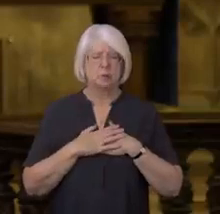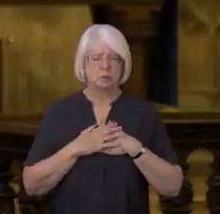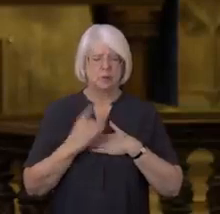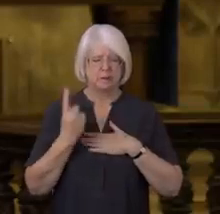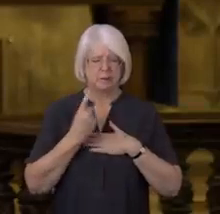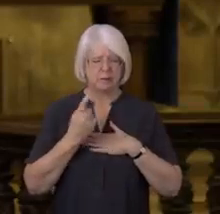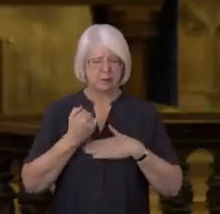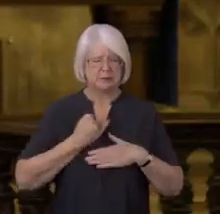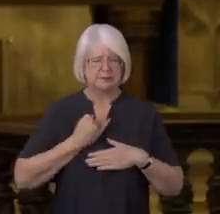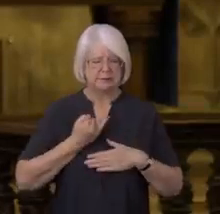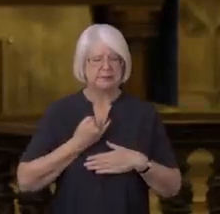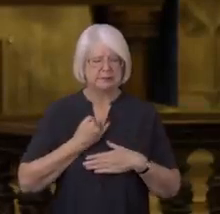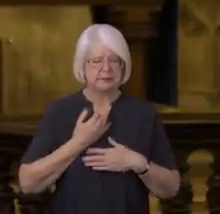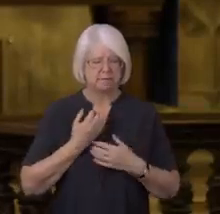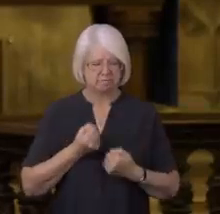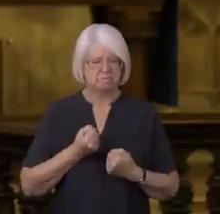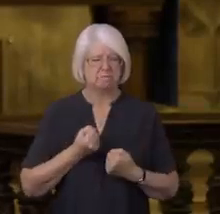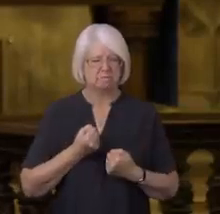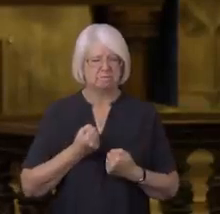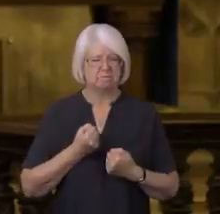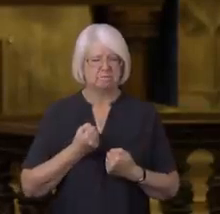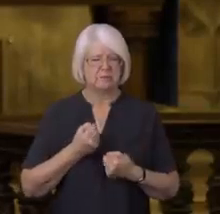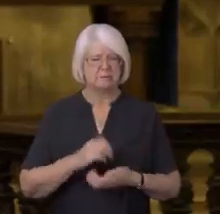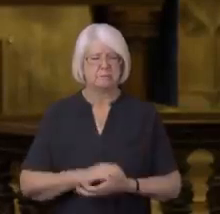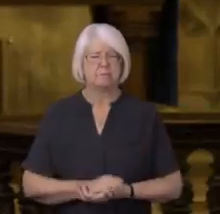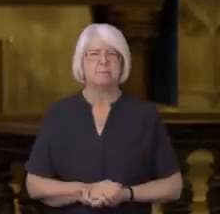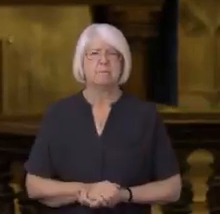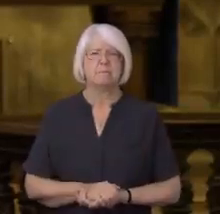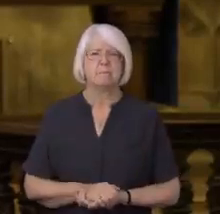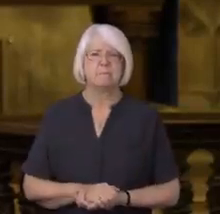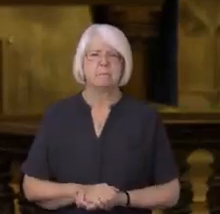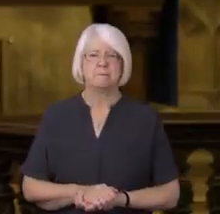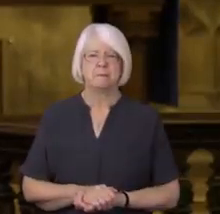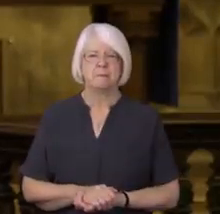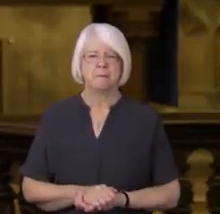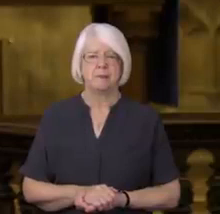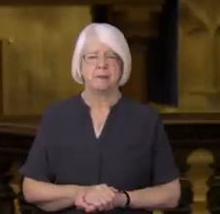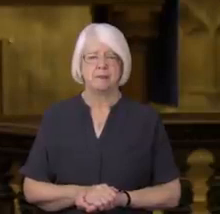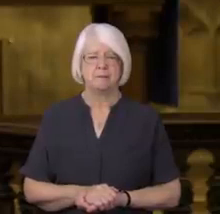world's darkness and the world's brokenness.